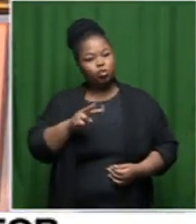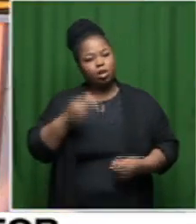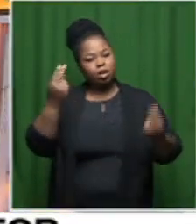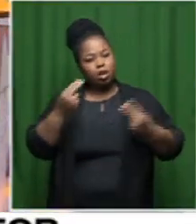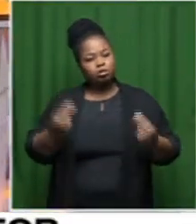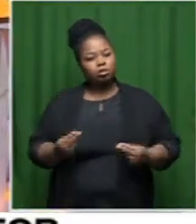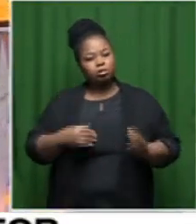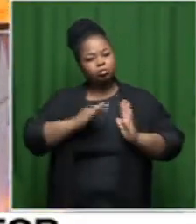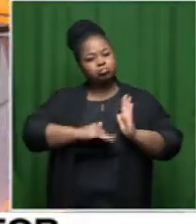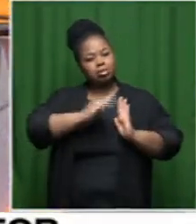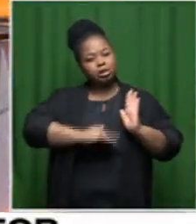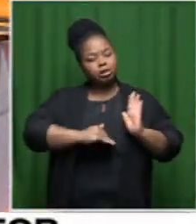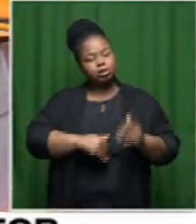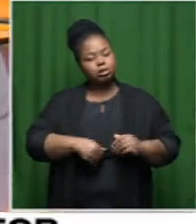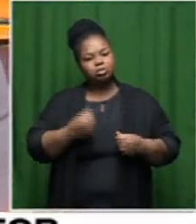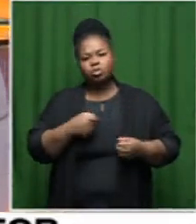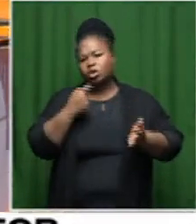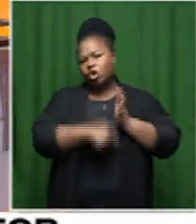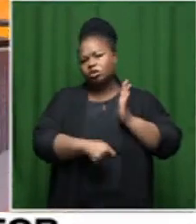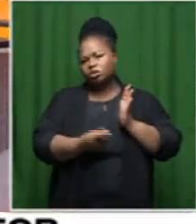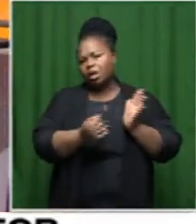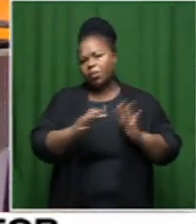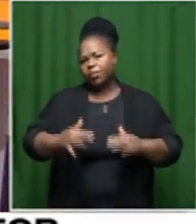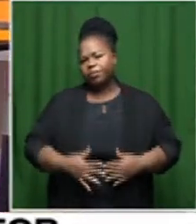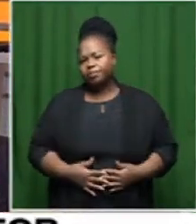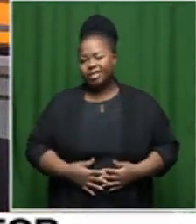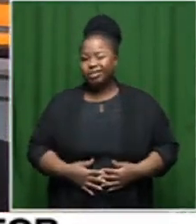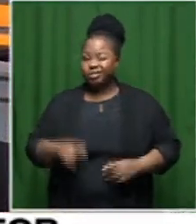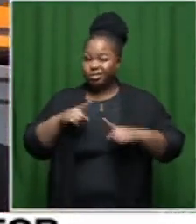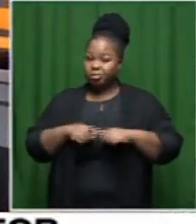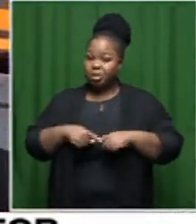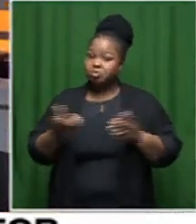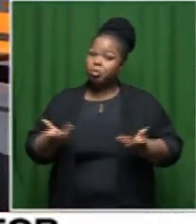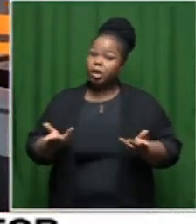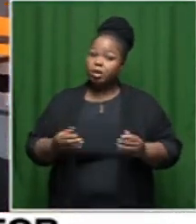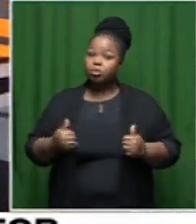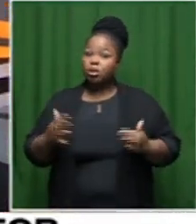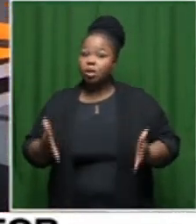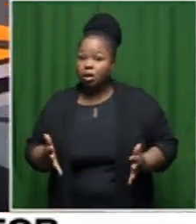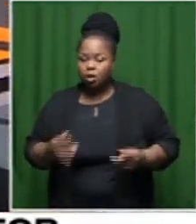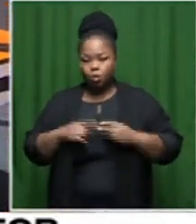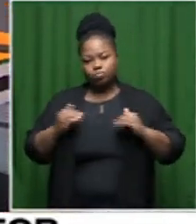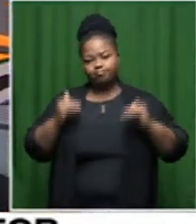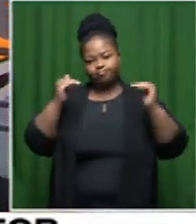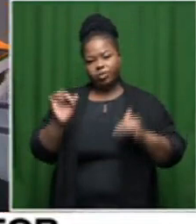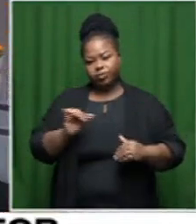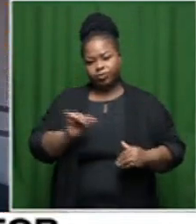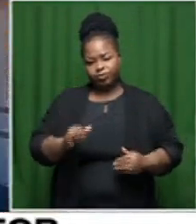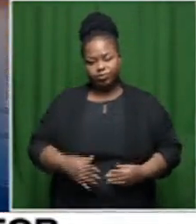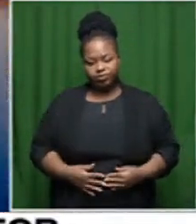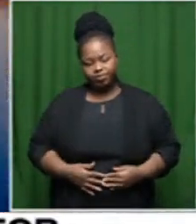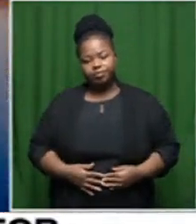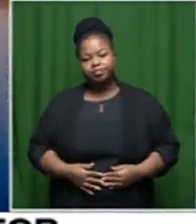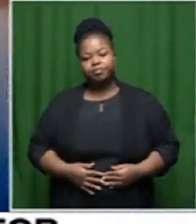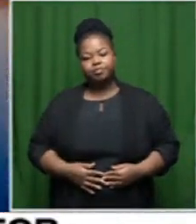work? So it depends on where they are in the industry. Like, are they a beginner or are they a little bit more mature in the art? They need